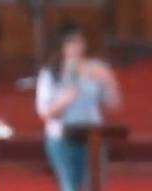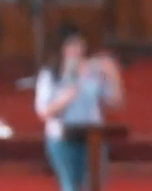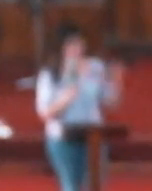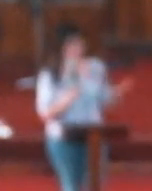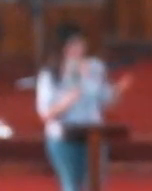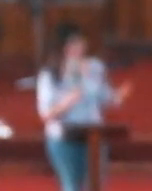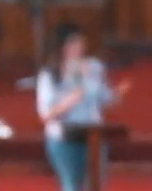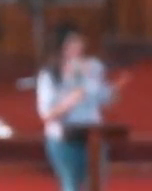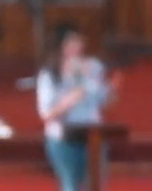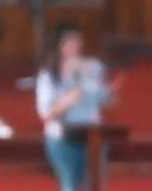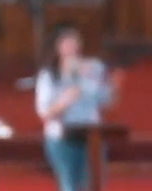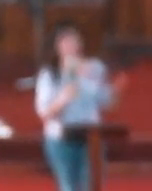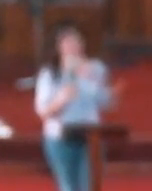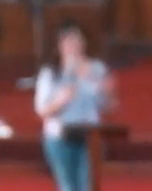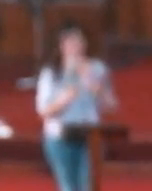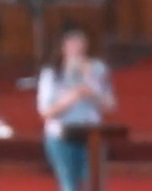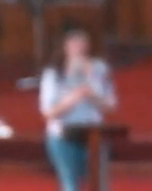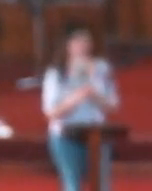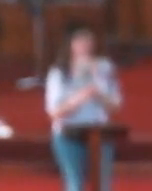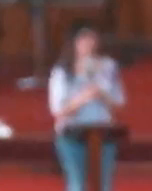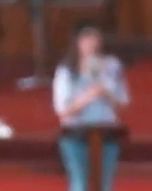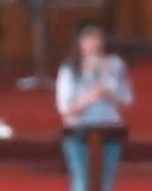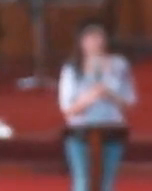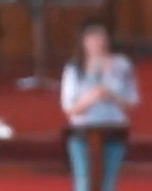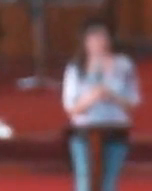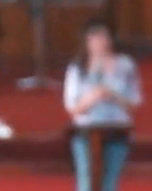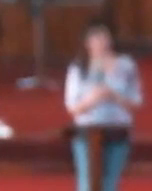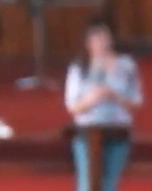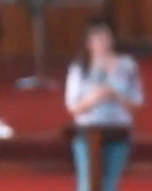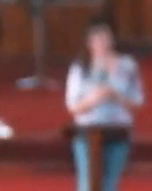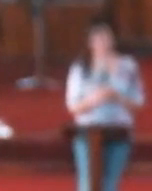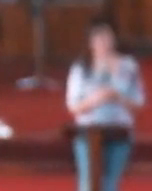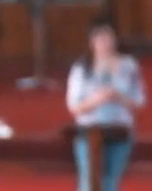what, I'm always going to get crucified by the words I said. No.